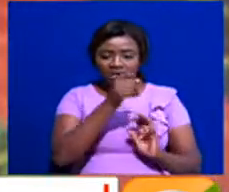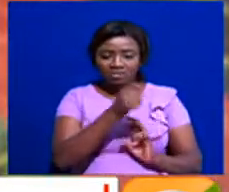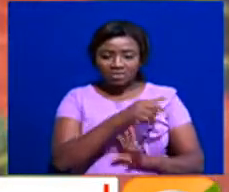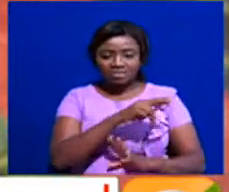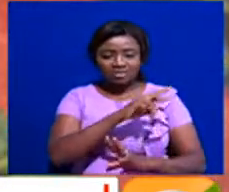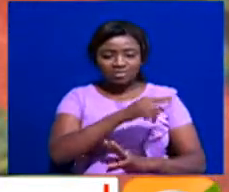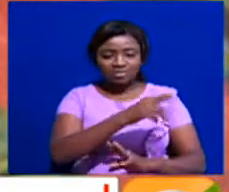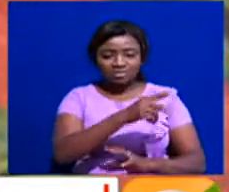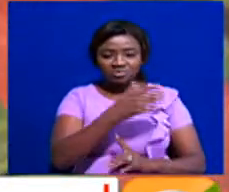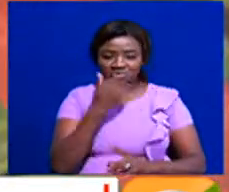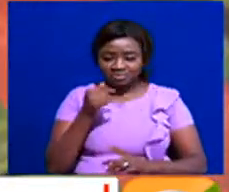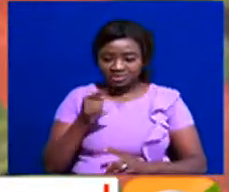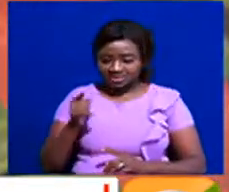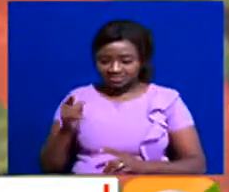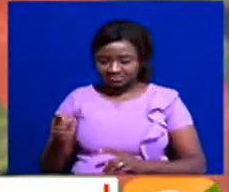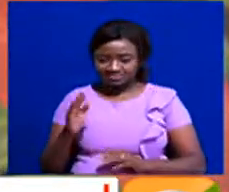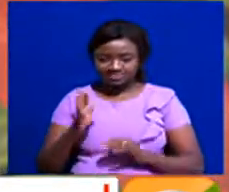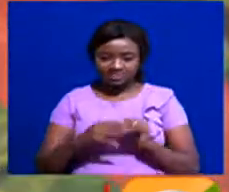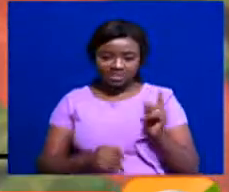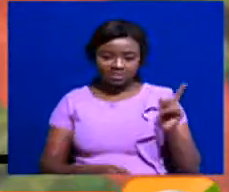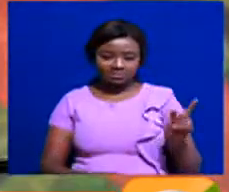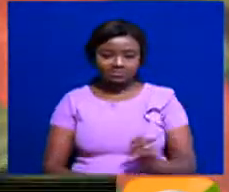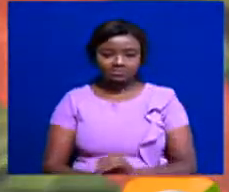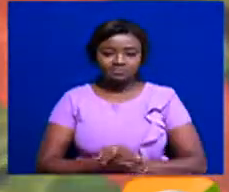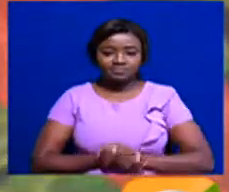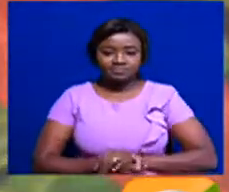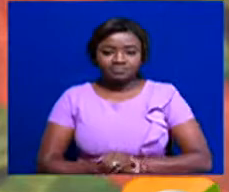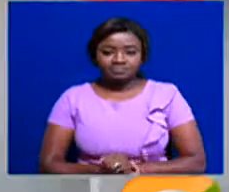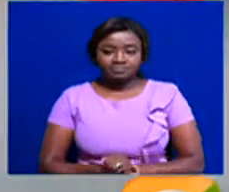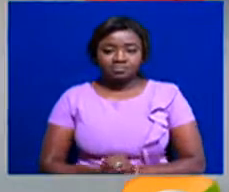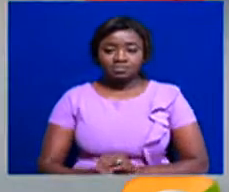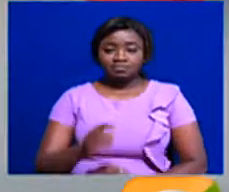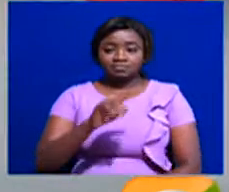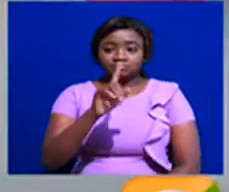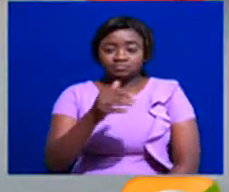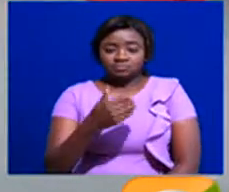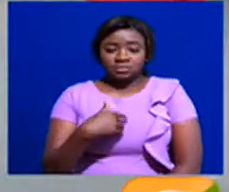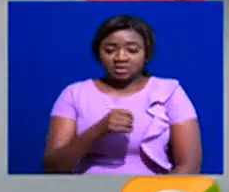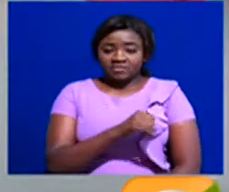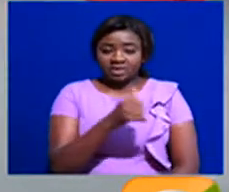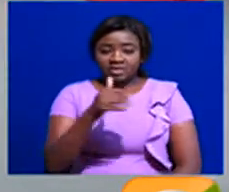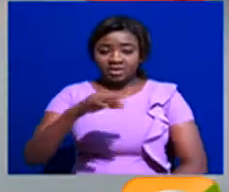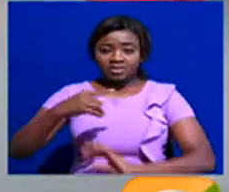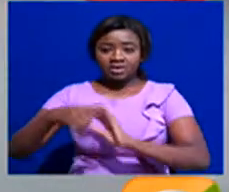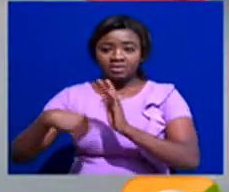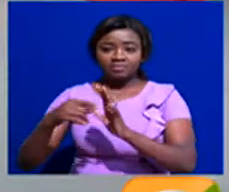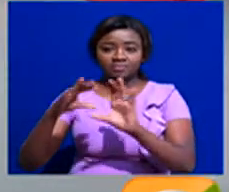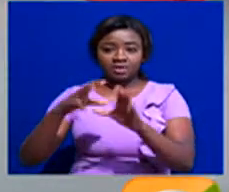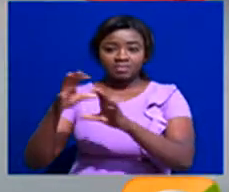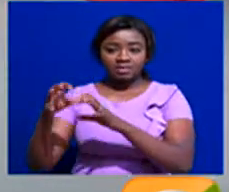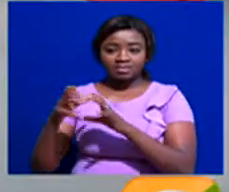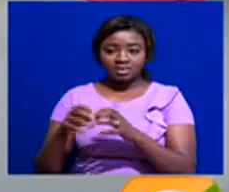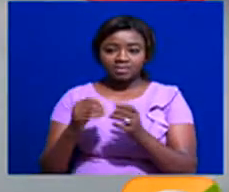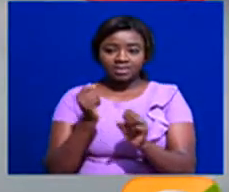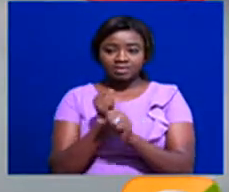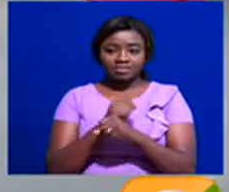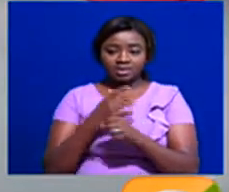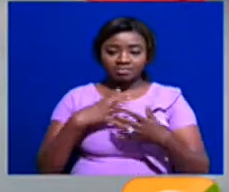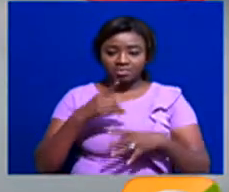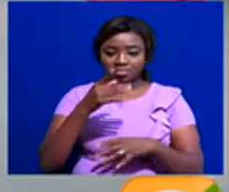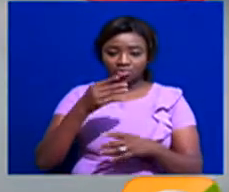Nyota beans to tobacco. Is it true that some of the industry players put farmers under contracts so that